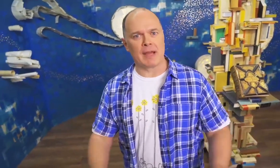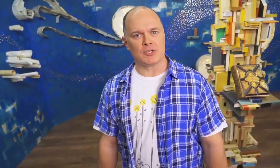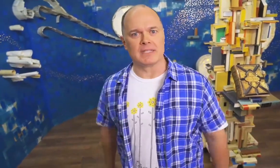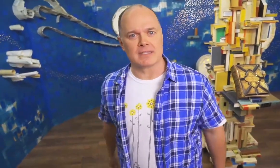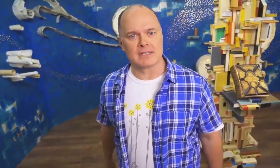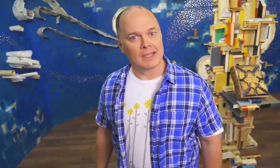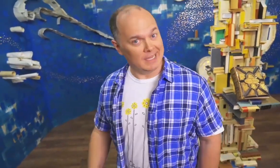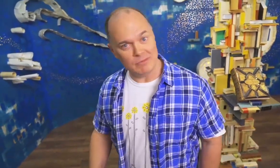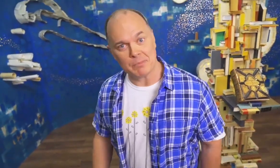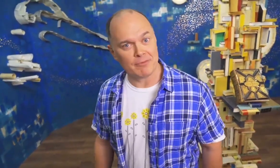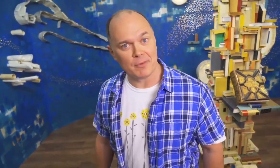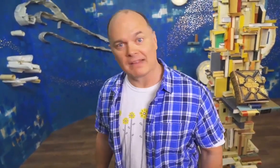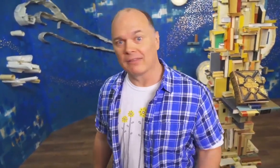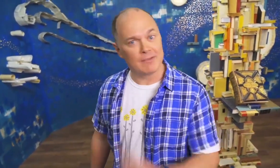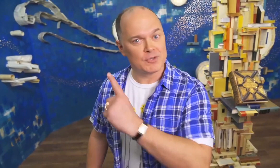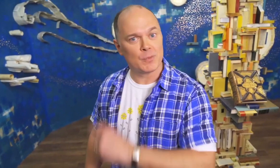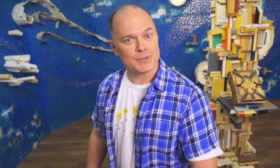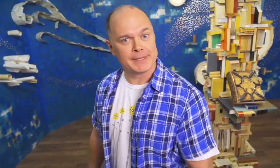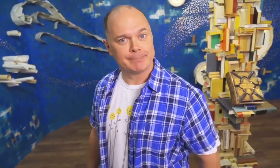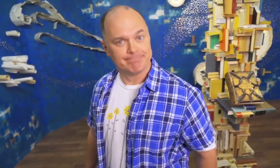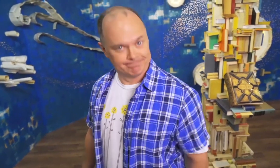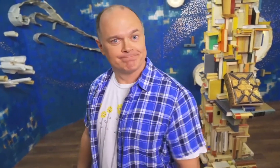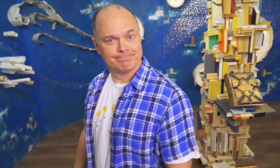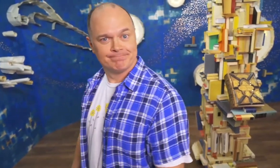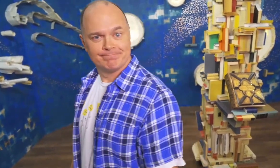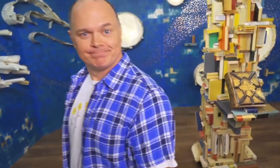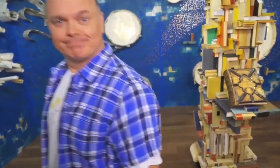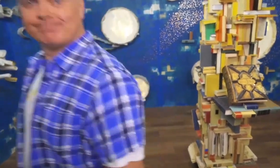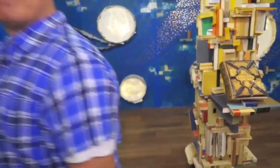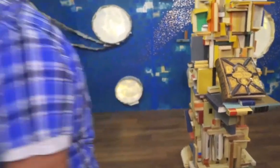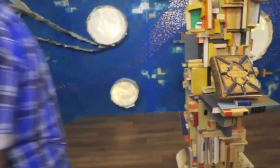earth about Jesus, even before they left Jerusalem.